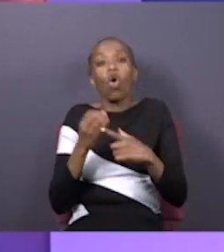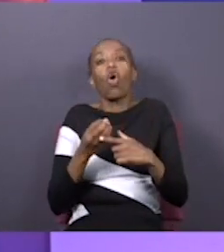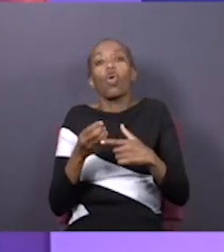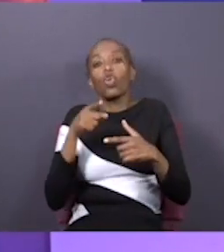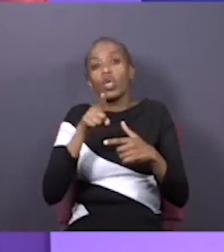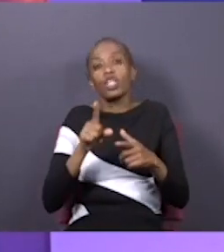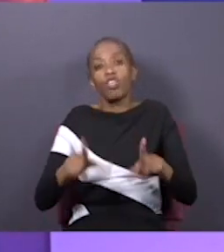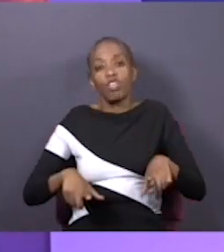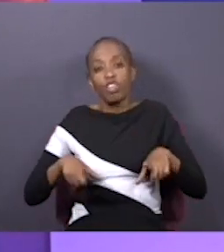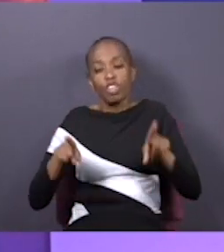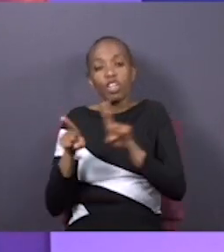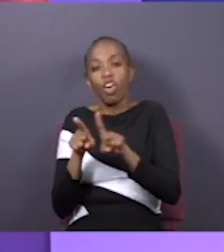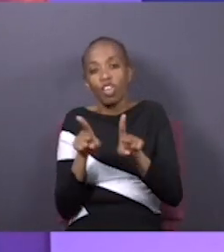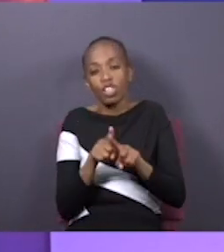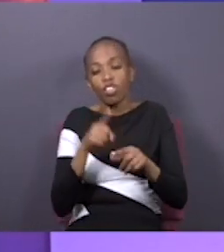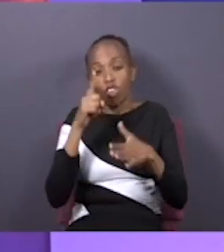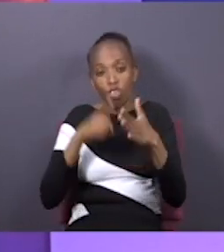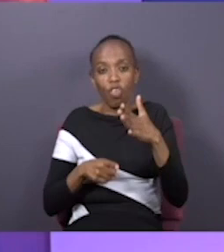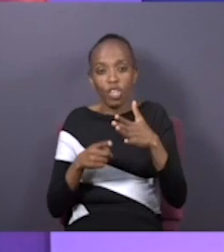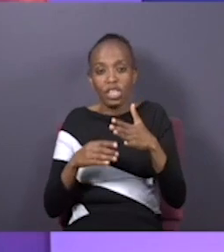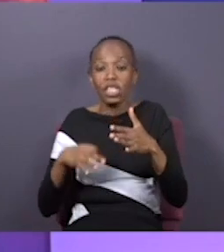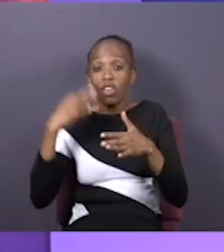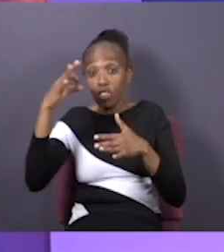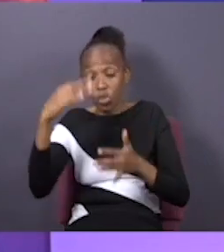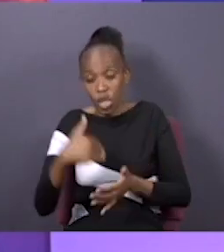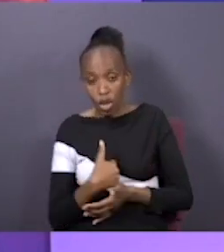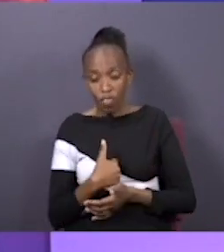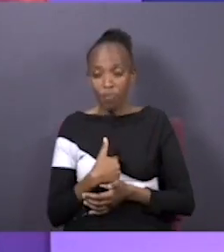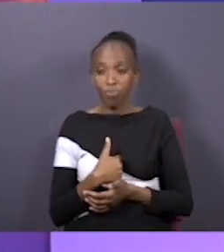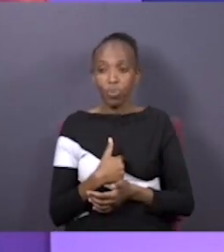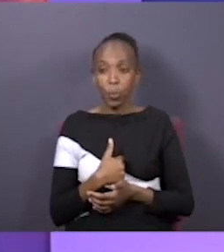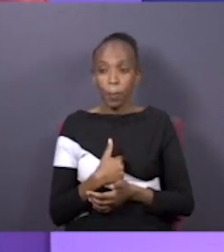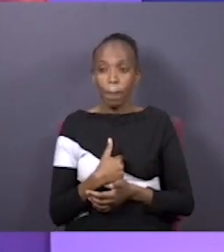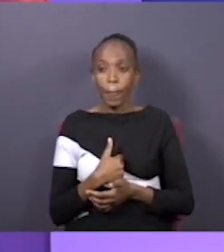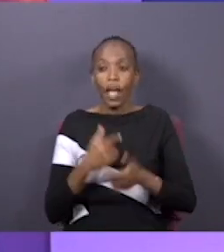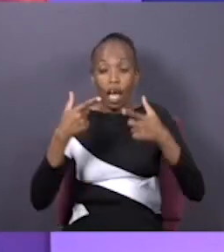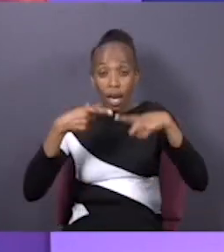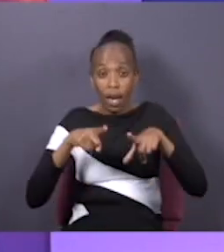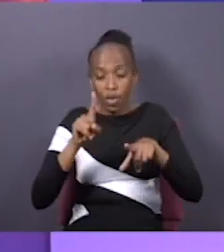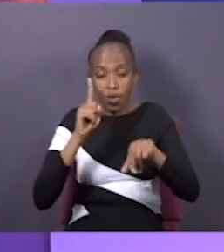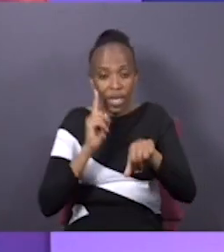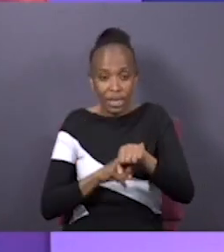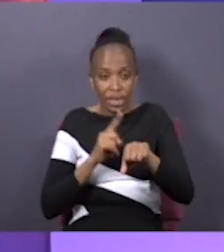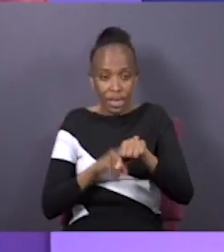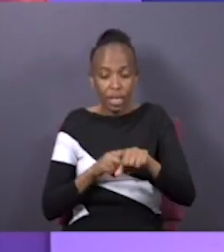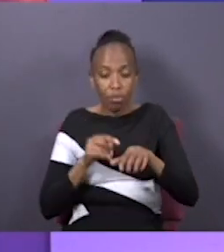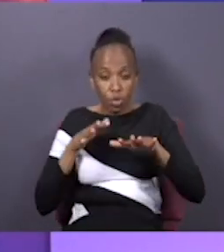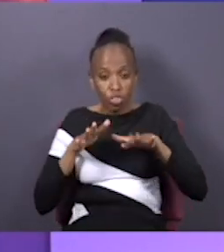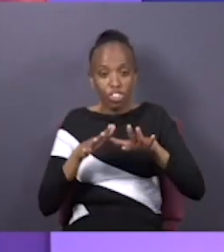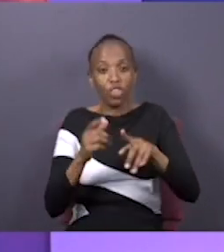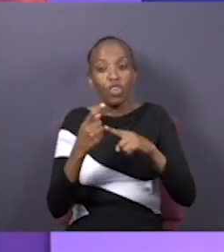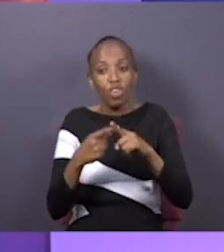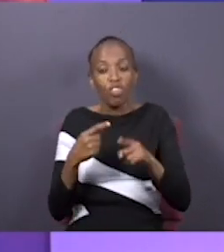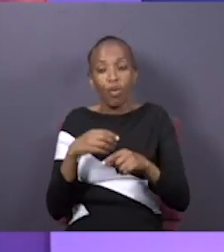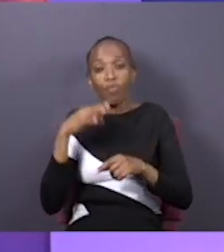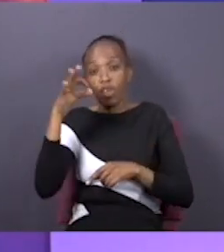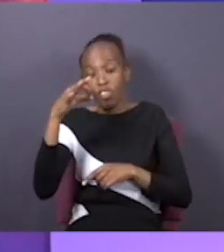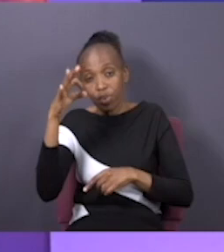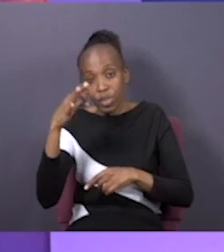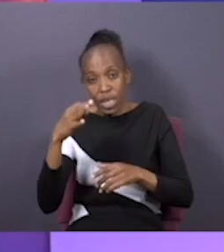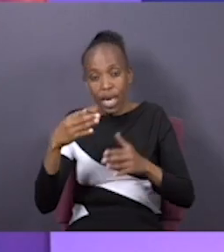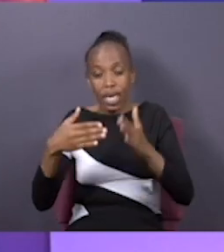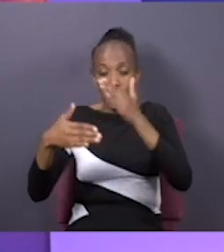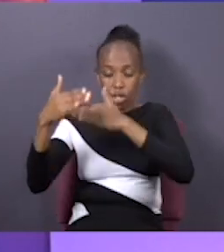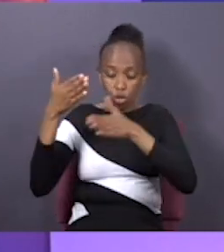you living also for what lies ahead of you? Allow your time to flow from the future to